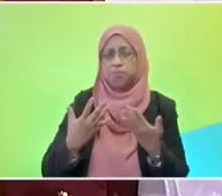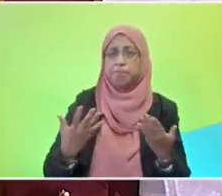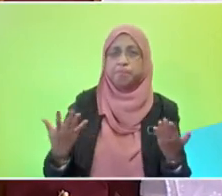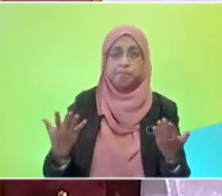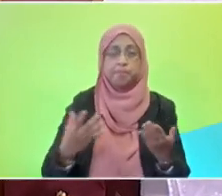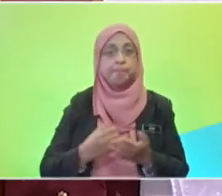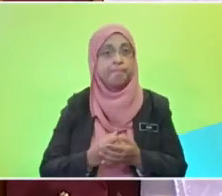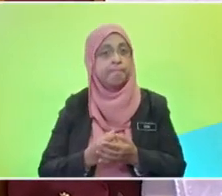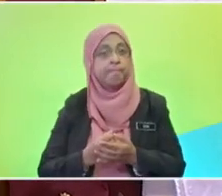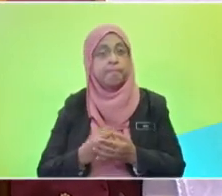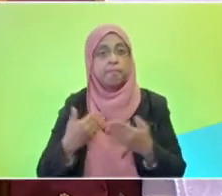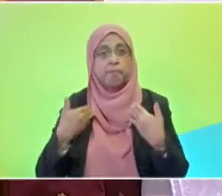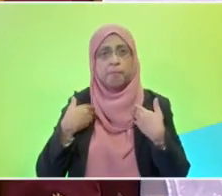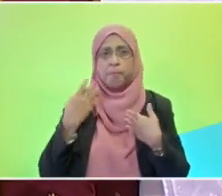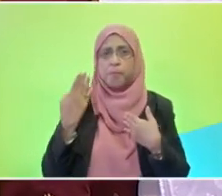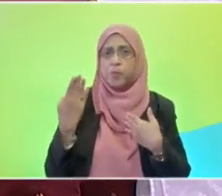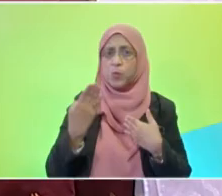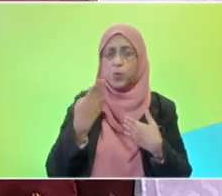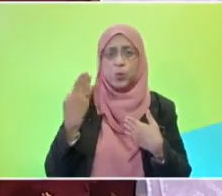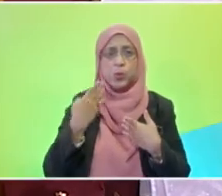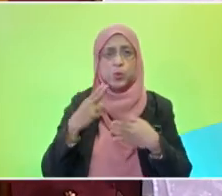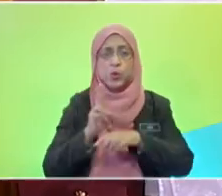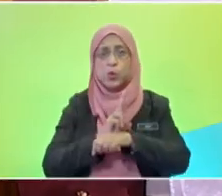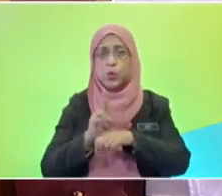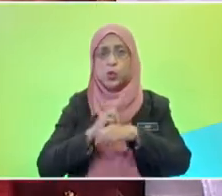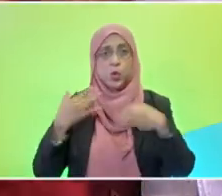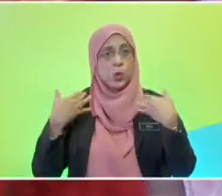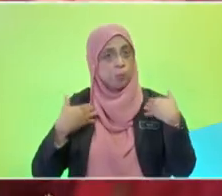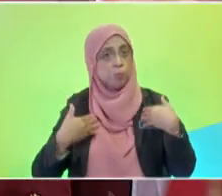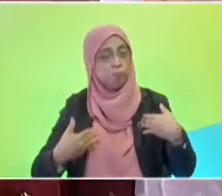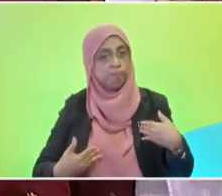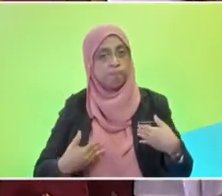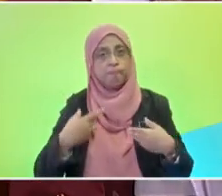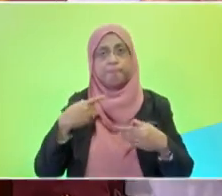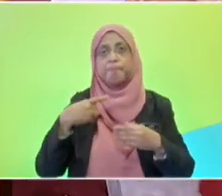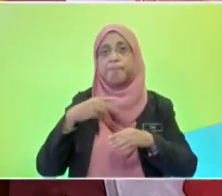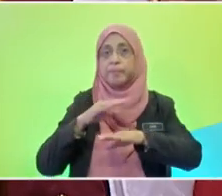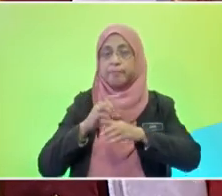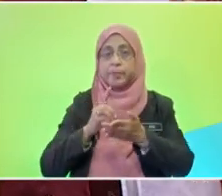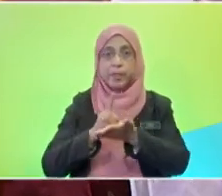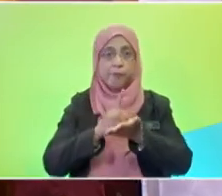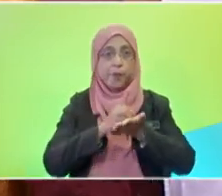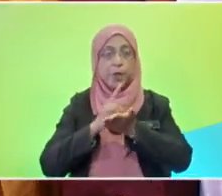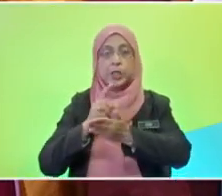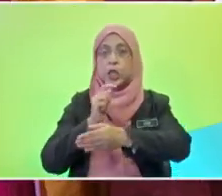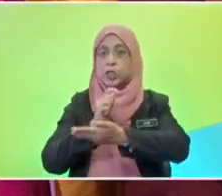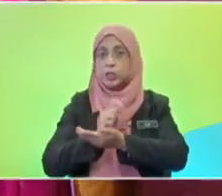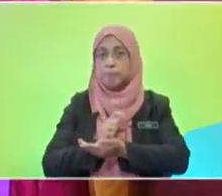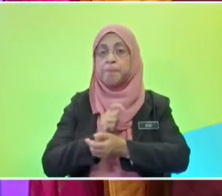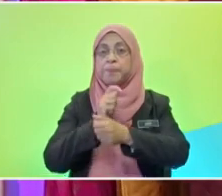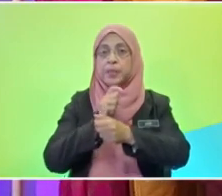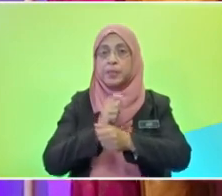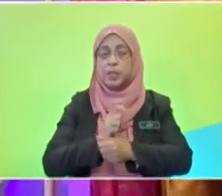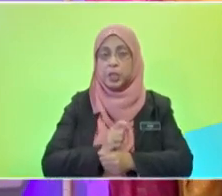the mostly used clothes on Deepavali Day. The traditional clothes worn